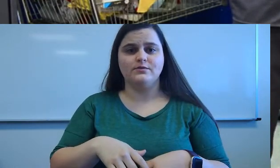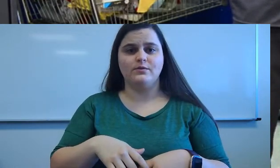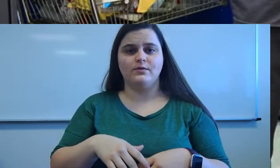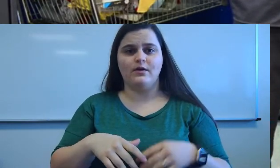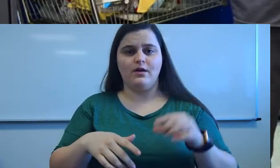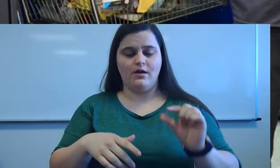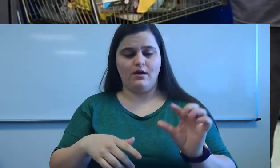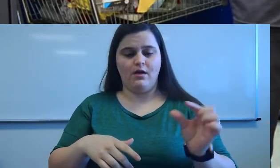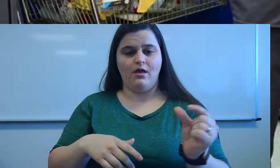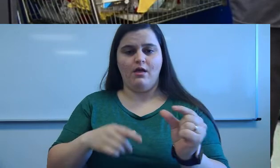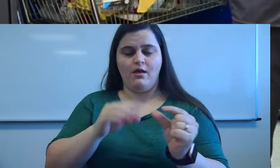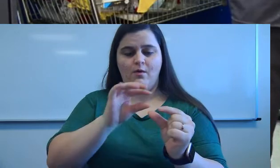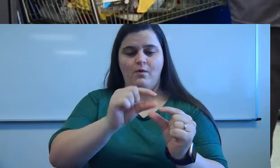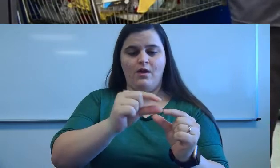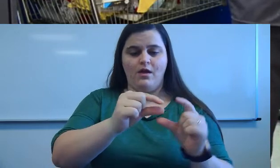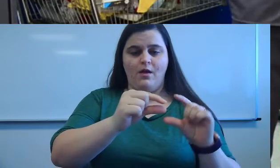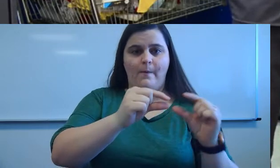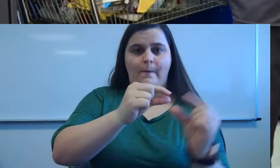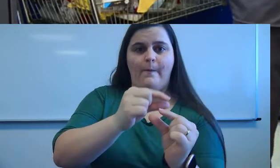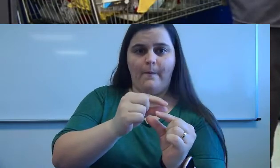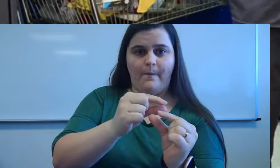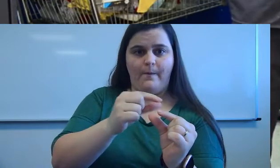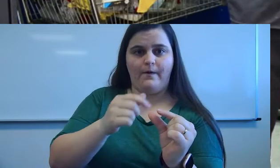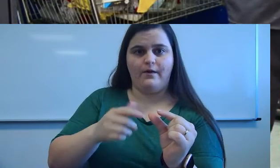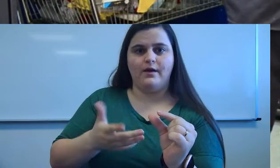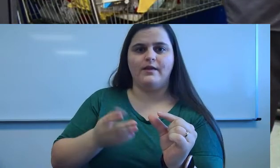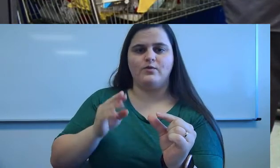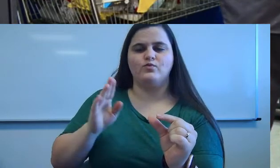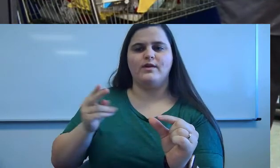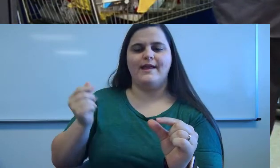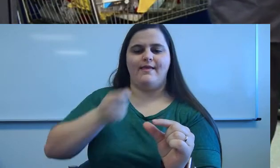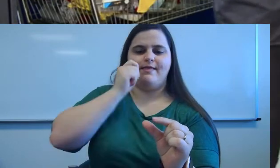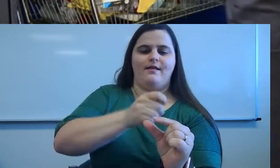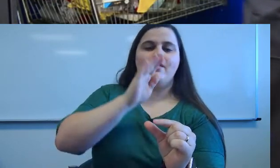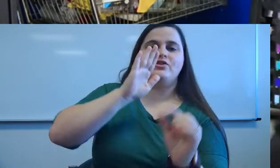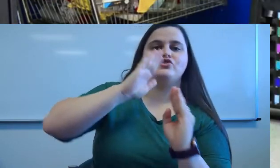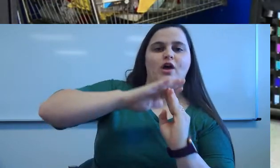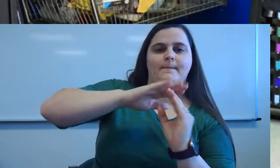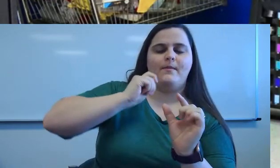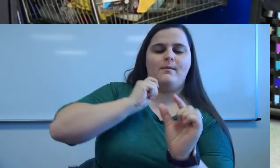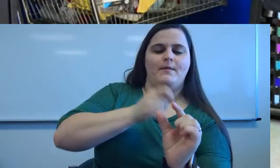finger on the bottom of the weight, because you'll be hitting the top of the weight to put it on the wheel.